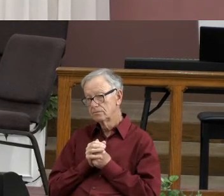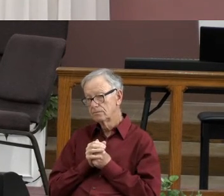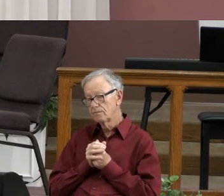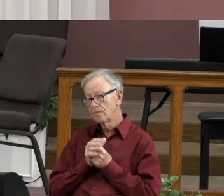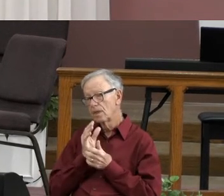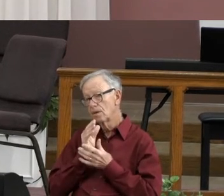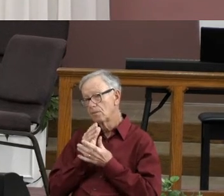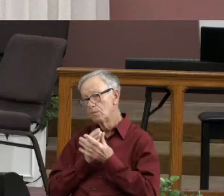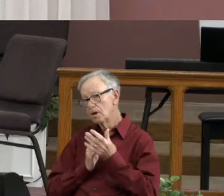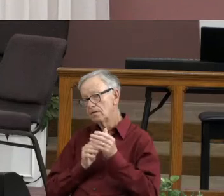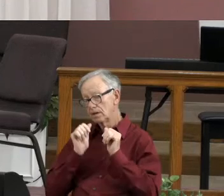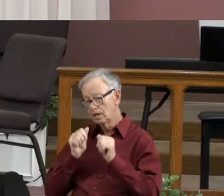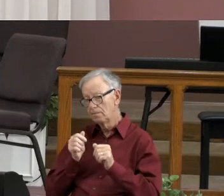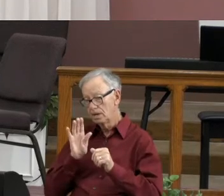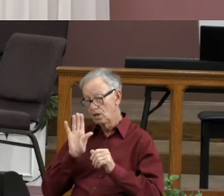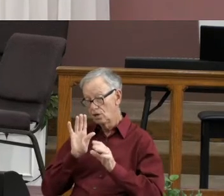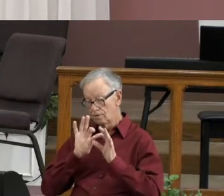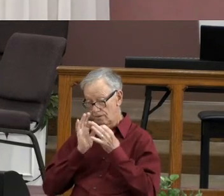Part of it can be your family.